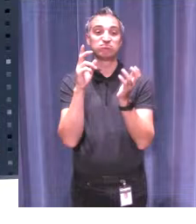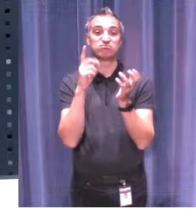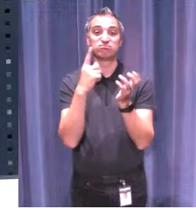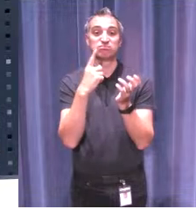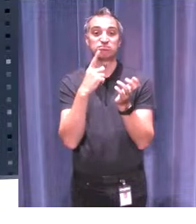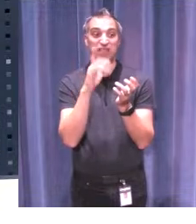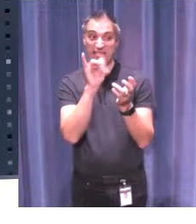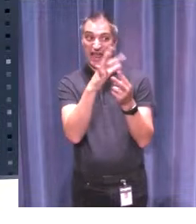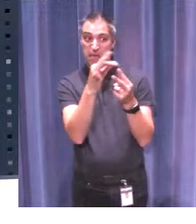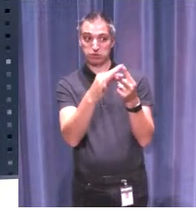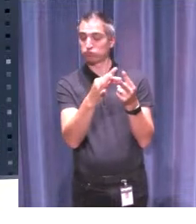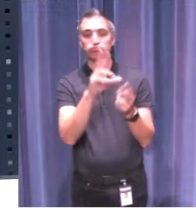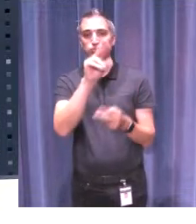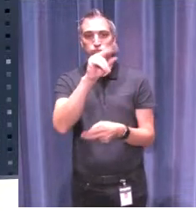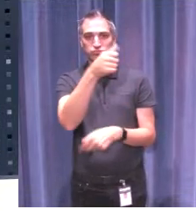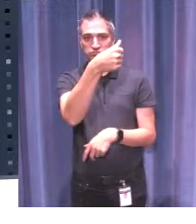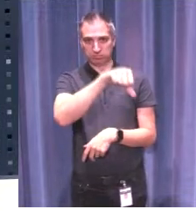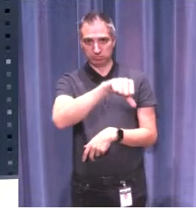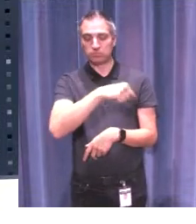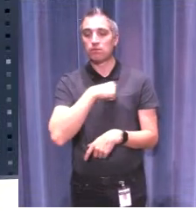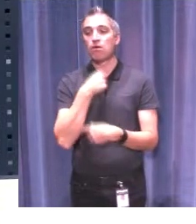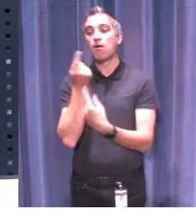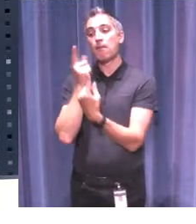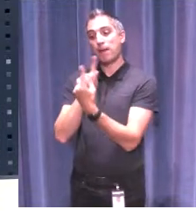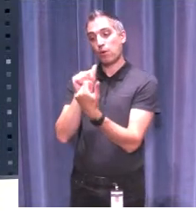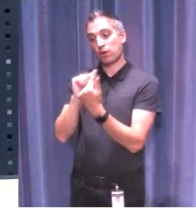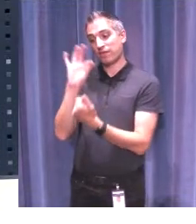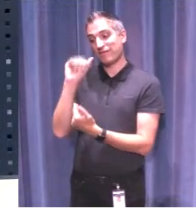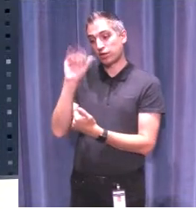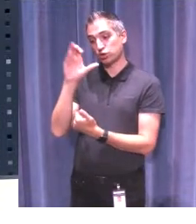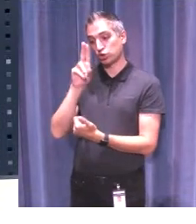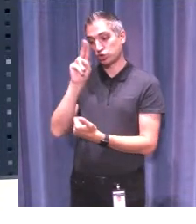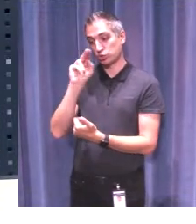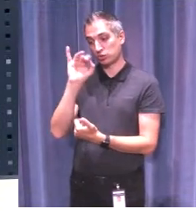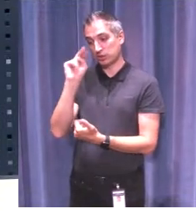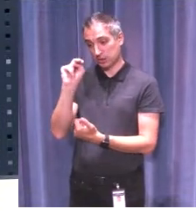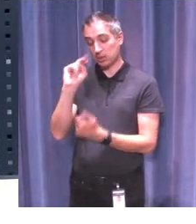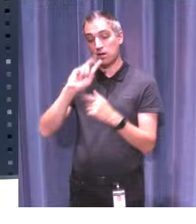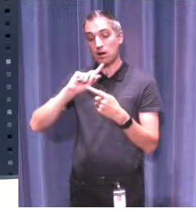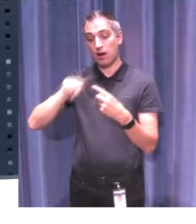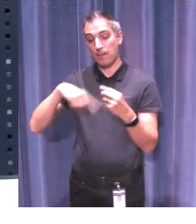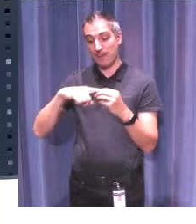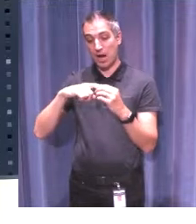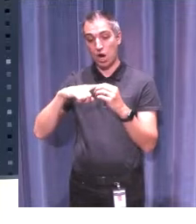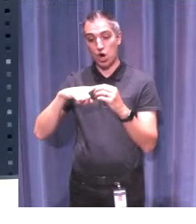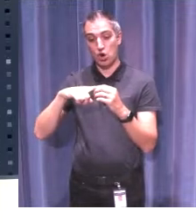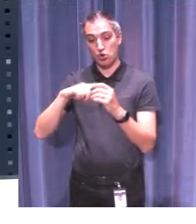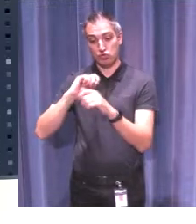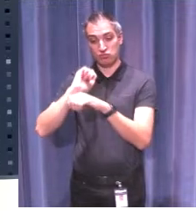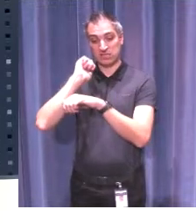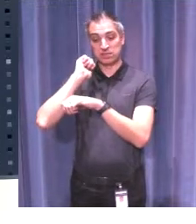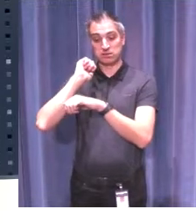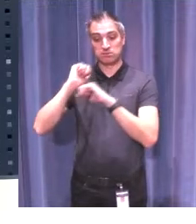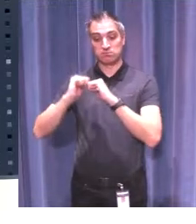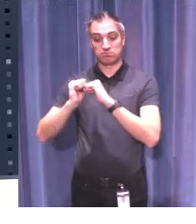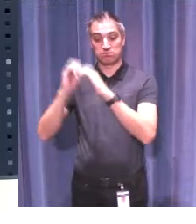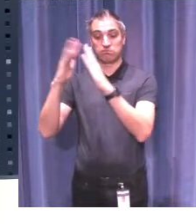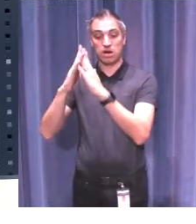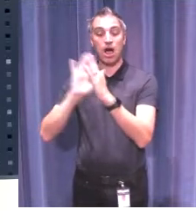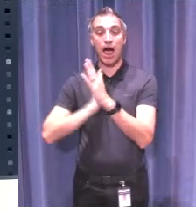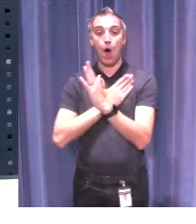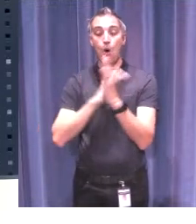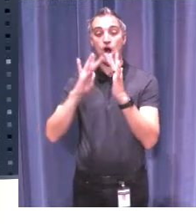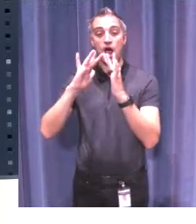option and met with the faculty union around standing up our online offerings in a much